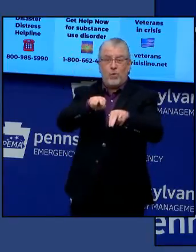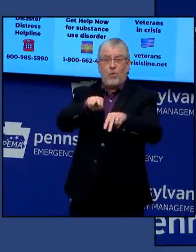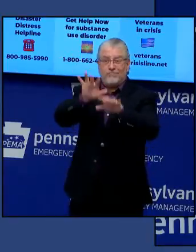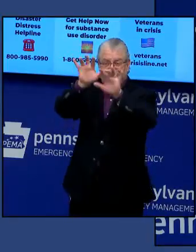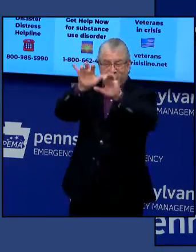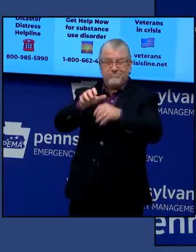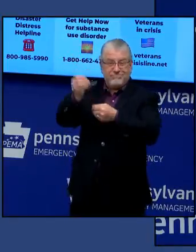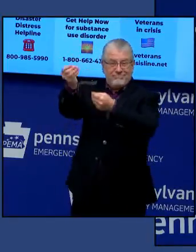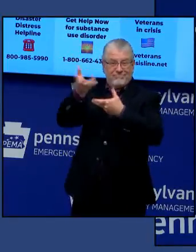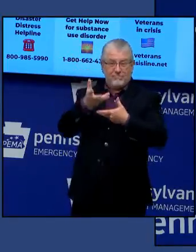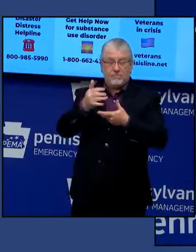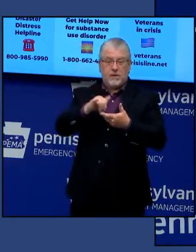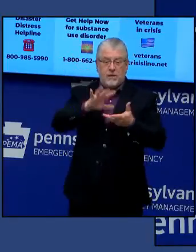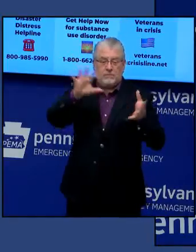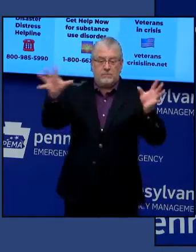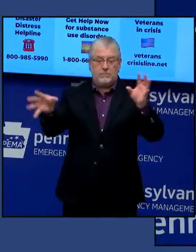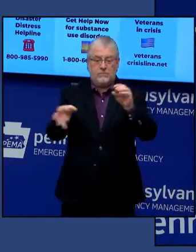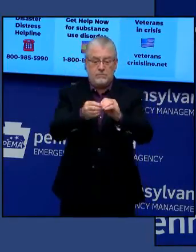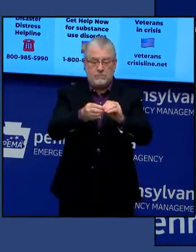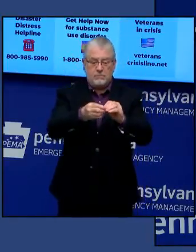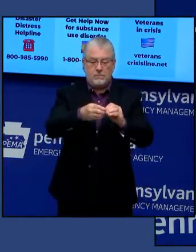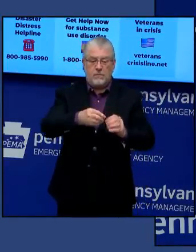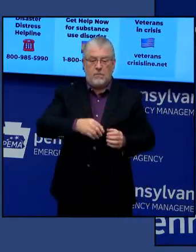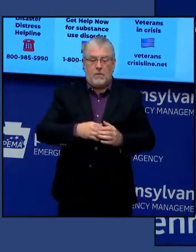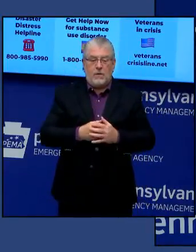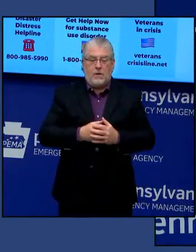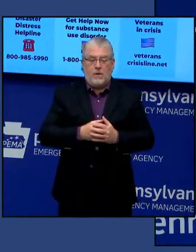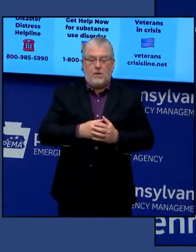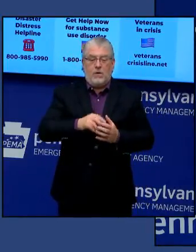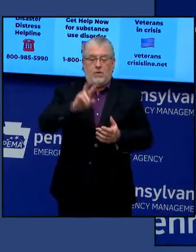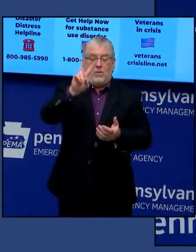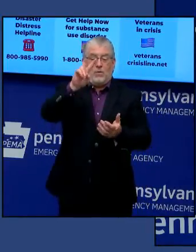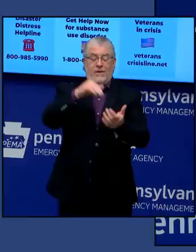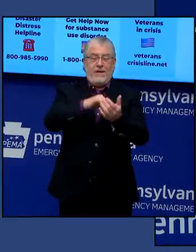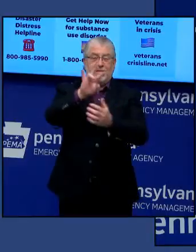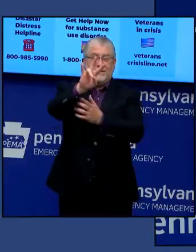2,746 patients are currently hospitalized with COVID-19.